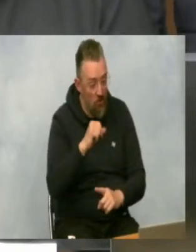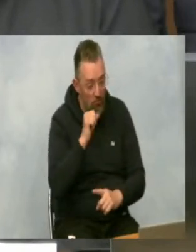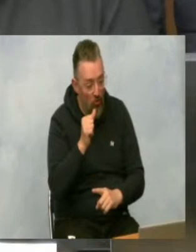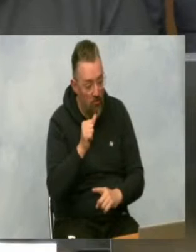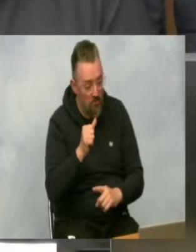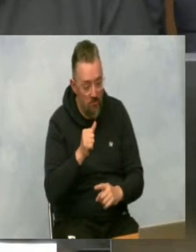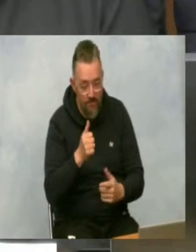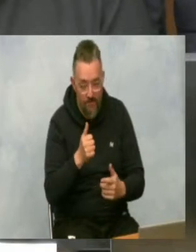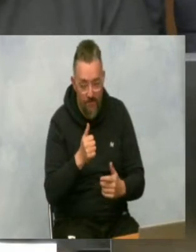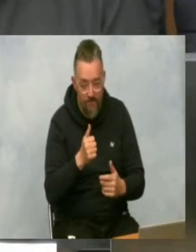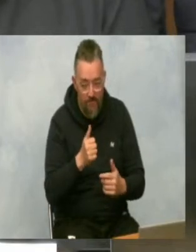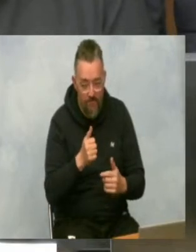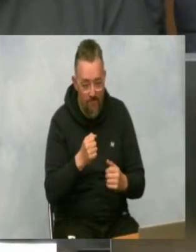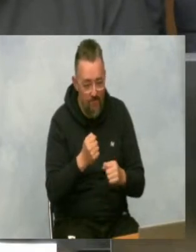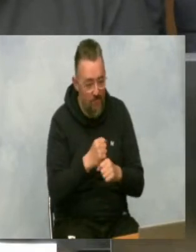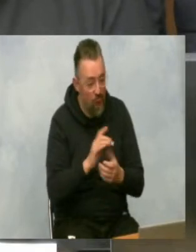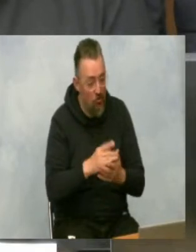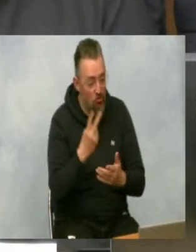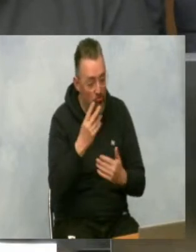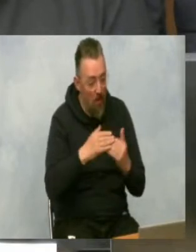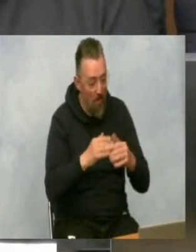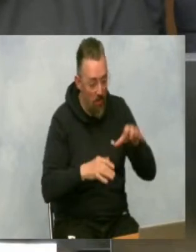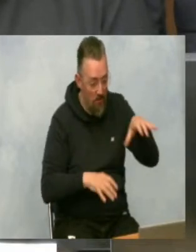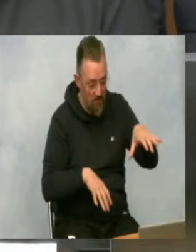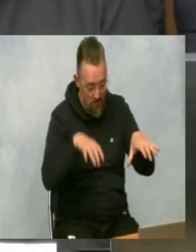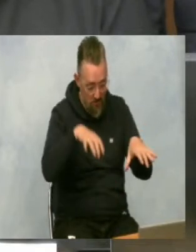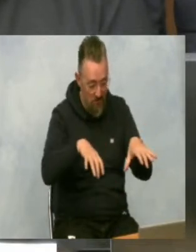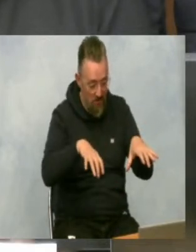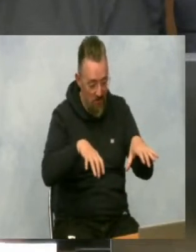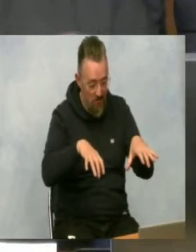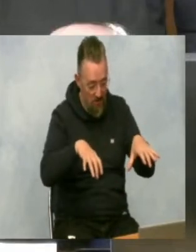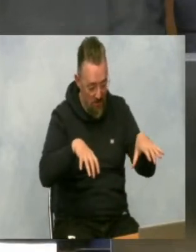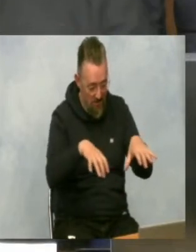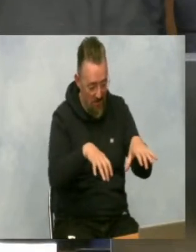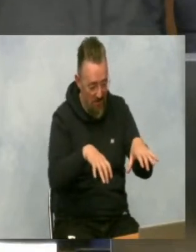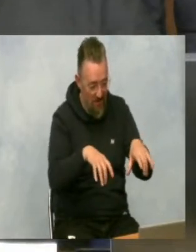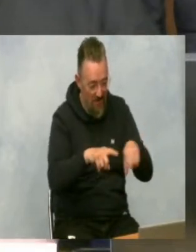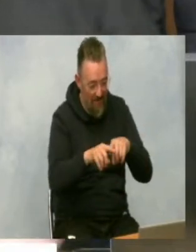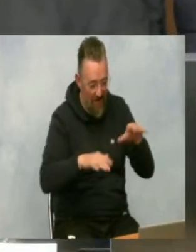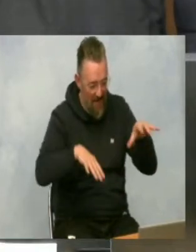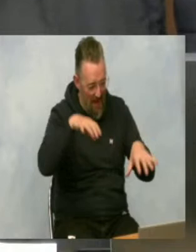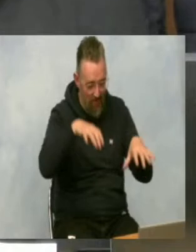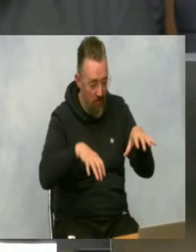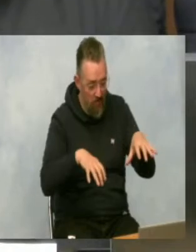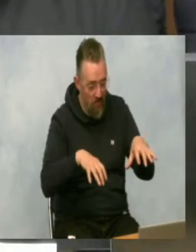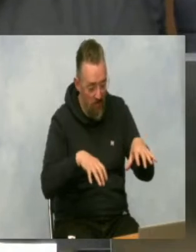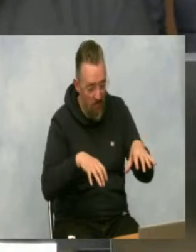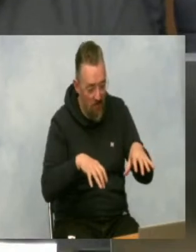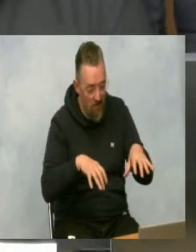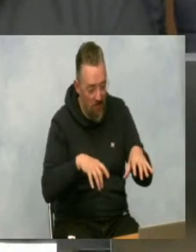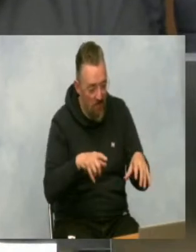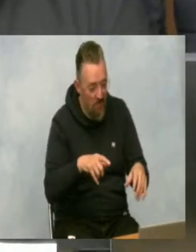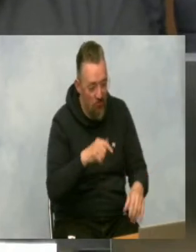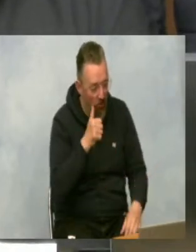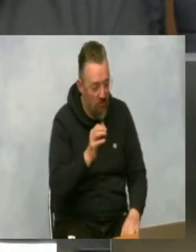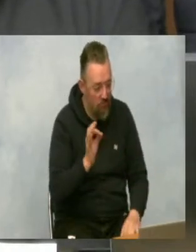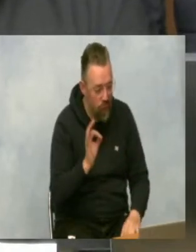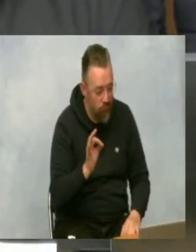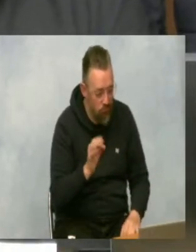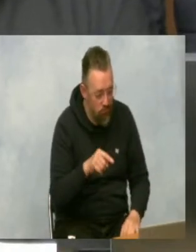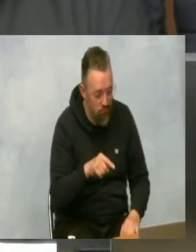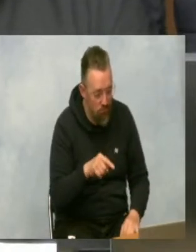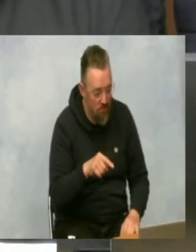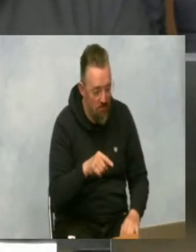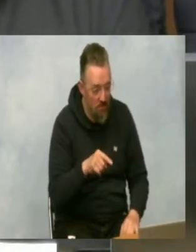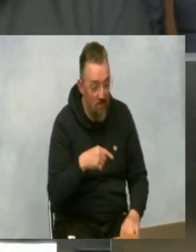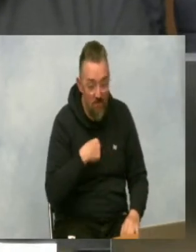particularly well put together. It's two buildings that have been sort of joined together, and they're different levels, and it's not ideal. It's if